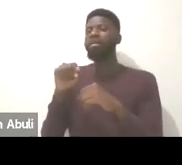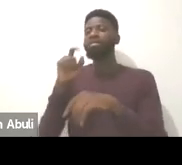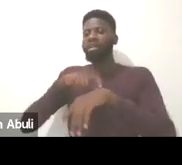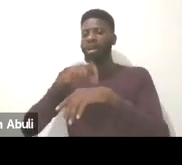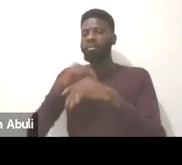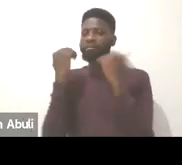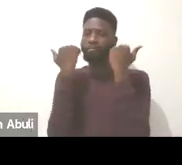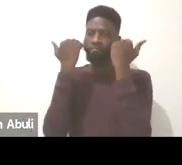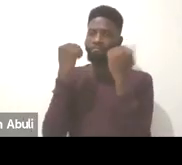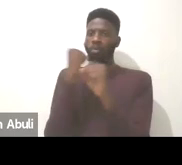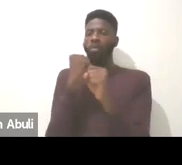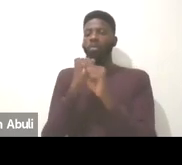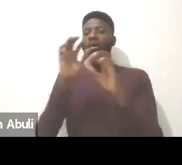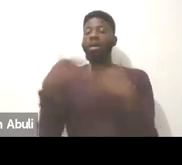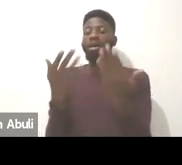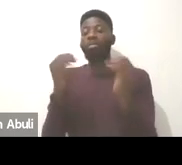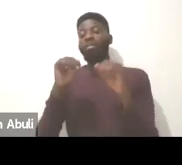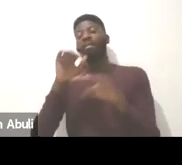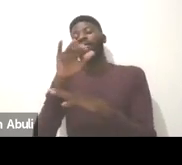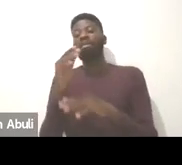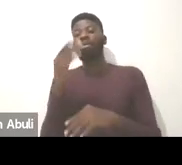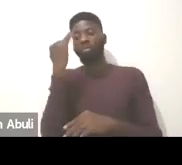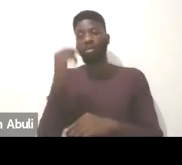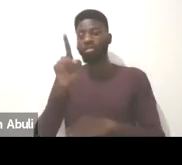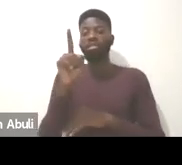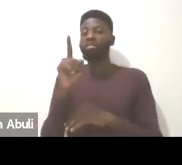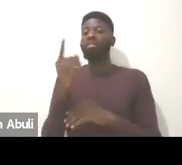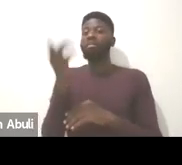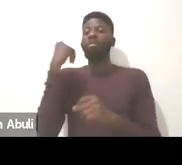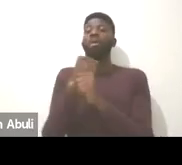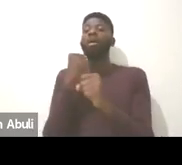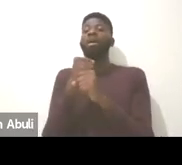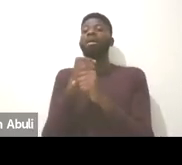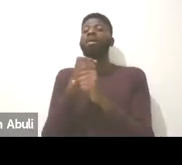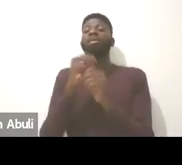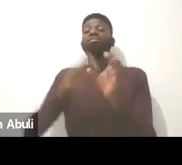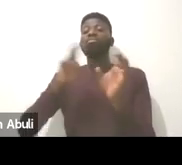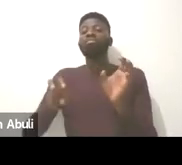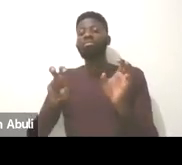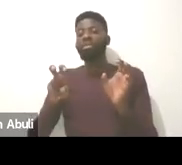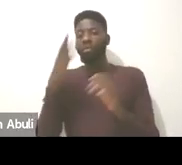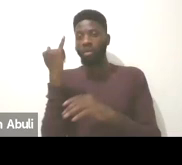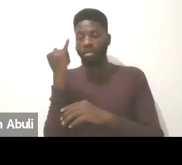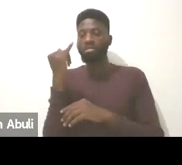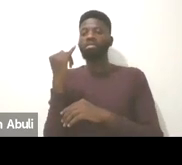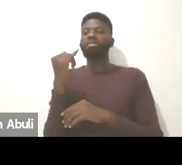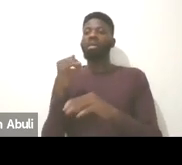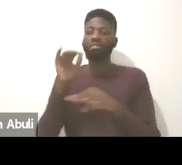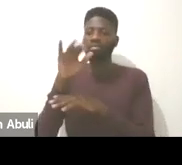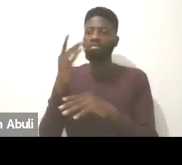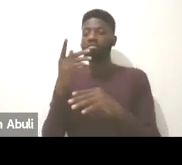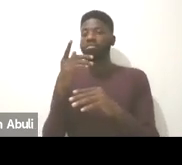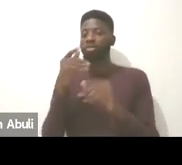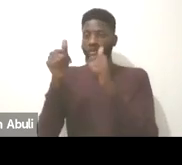For example, anaweza kuuliza, kwa nini ulitoka kazi yenye ulikuwa ulipeana? You see, this kind of things, No, I